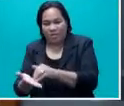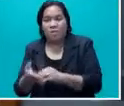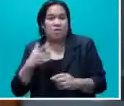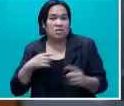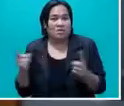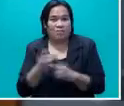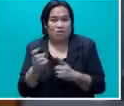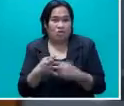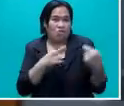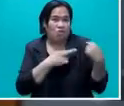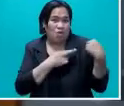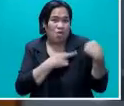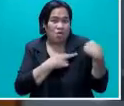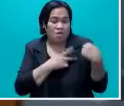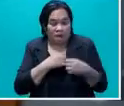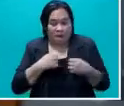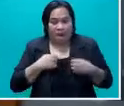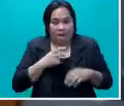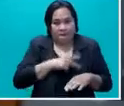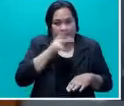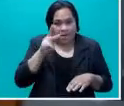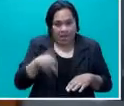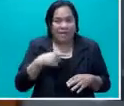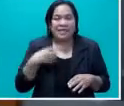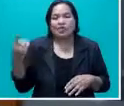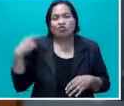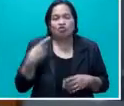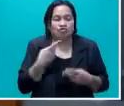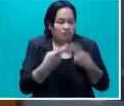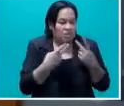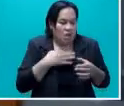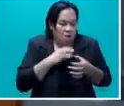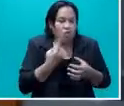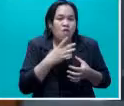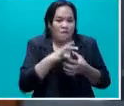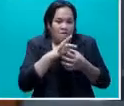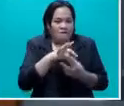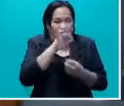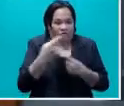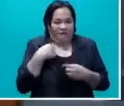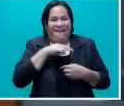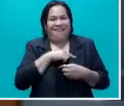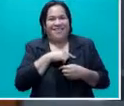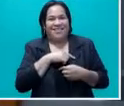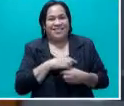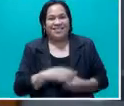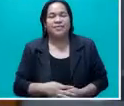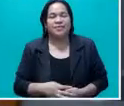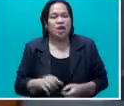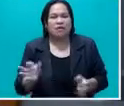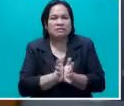important role of our parliamentary duties to visit our voters. That, Honorable